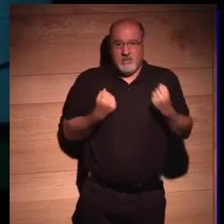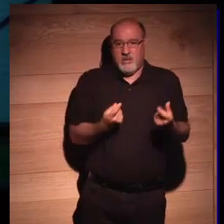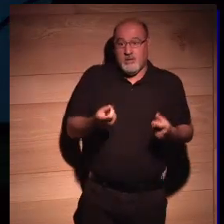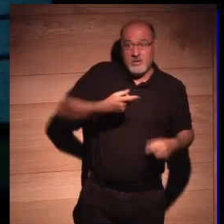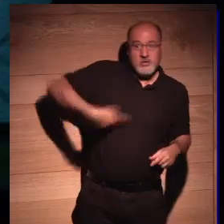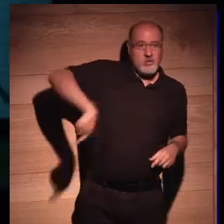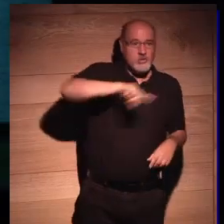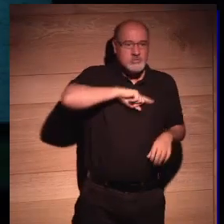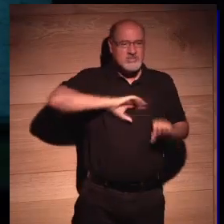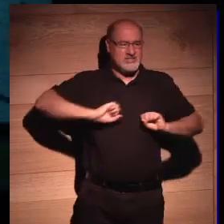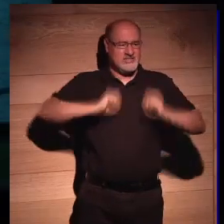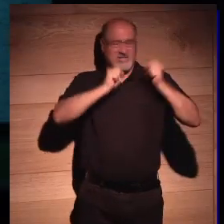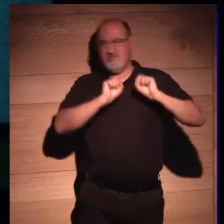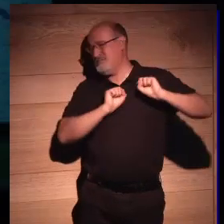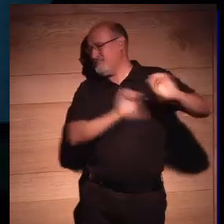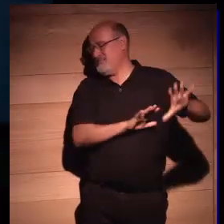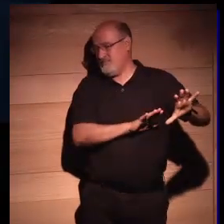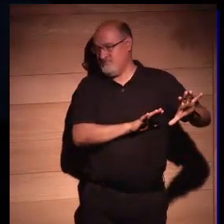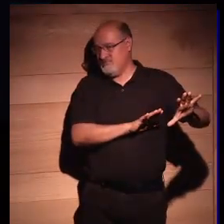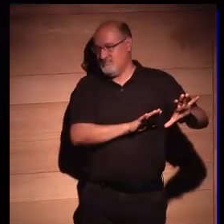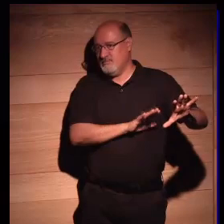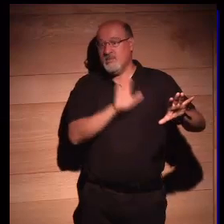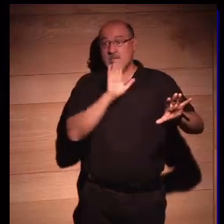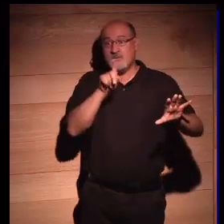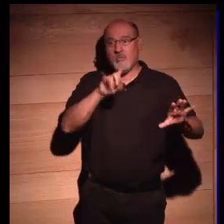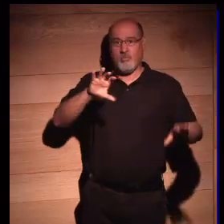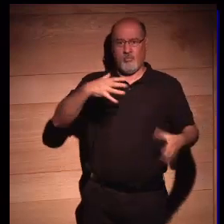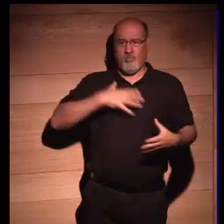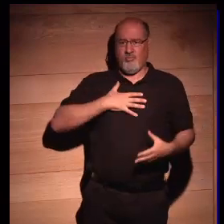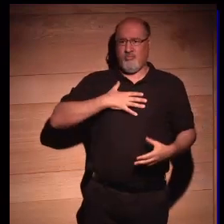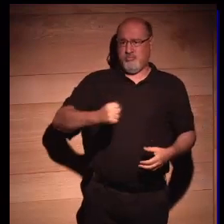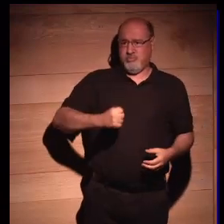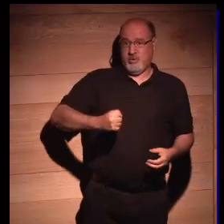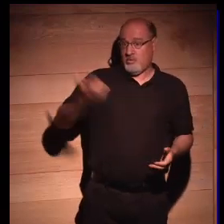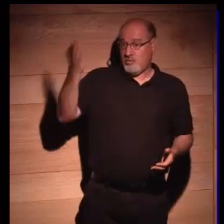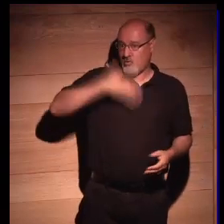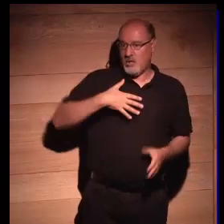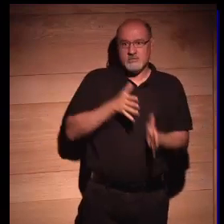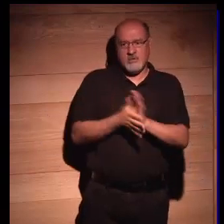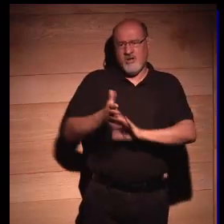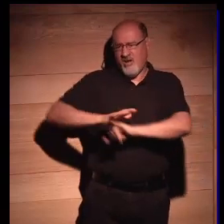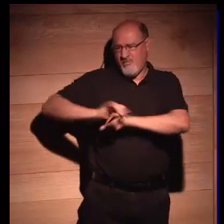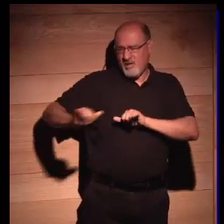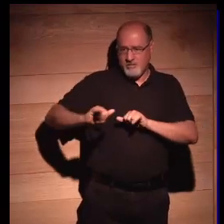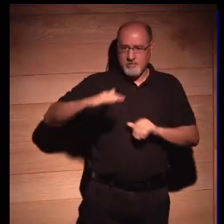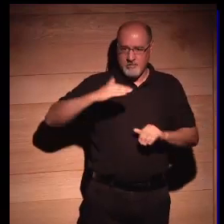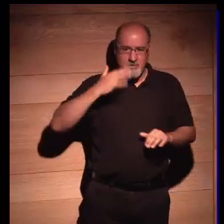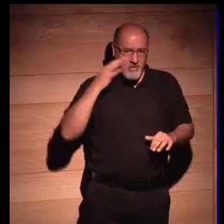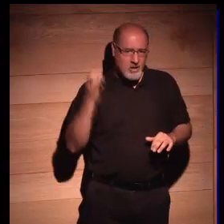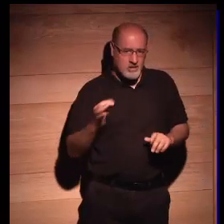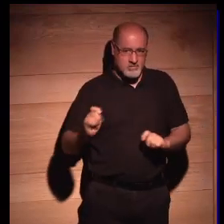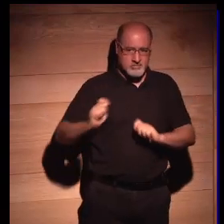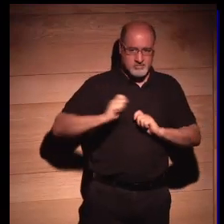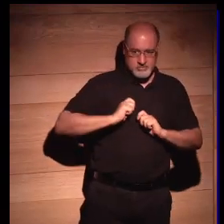safe. We need to be safe from you. If you don't have a superpower, you're a